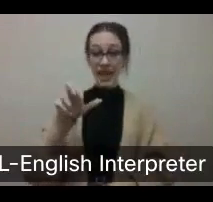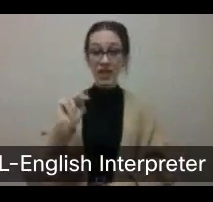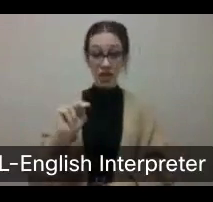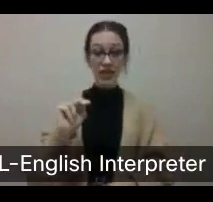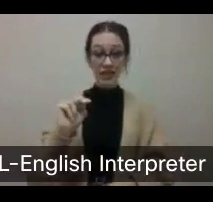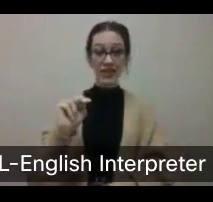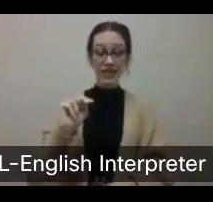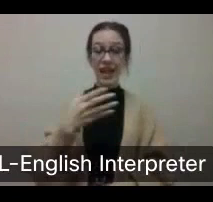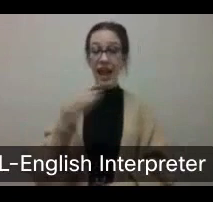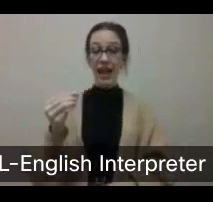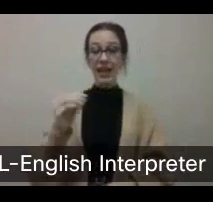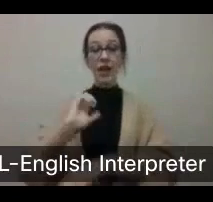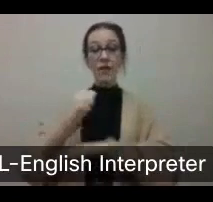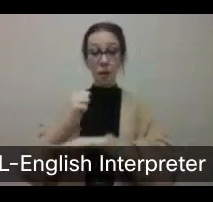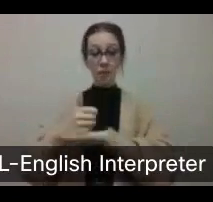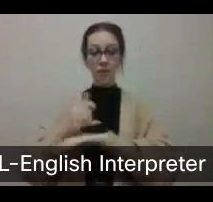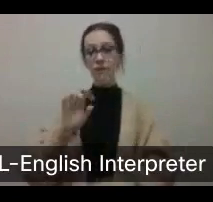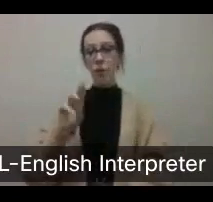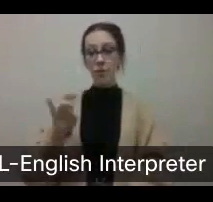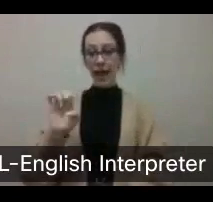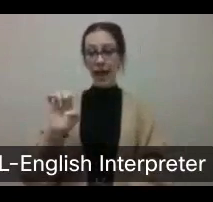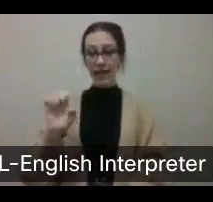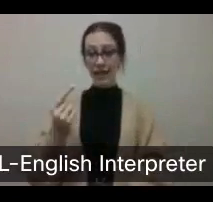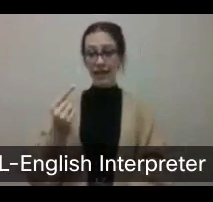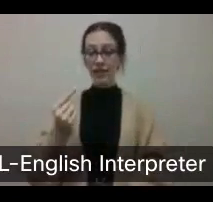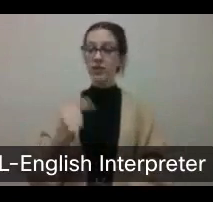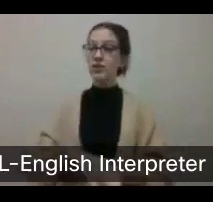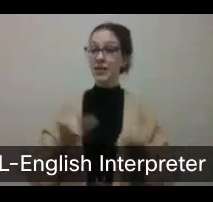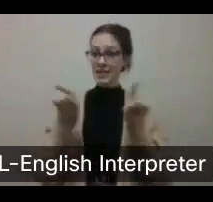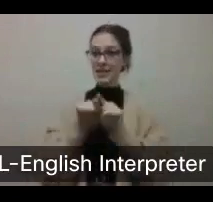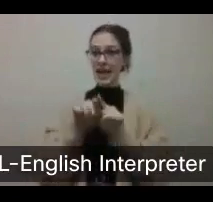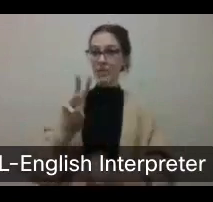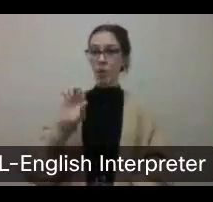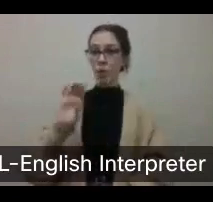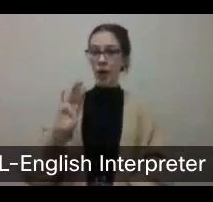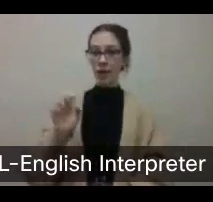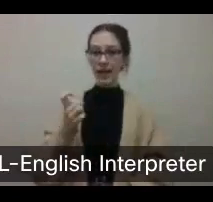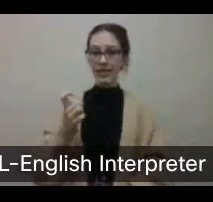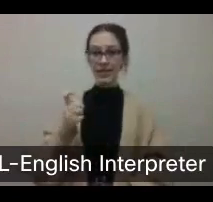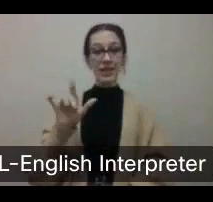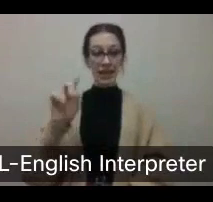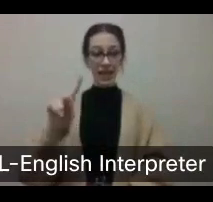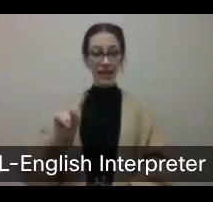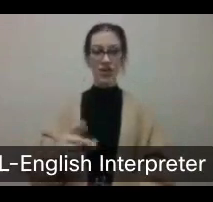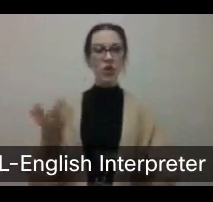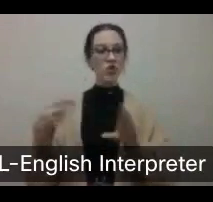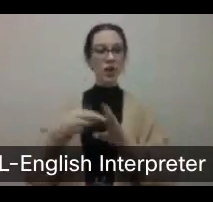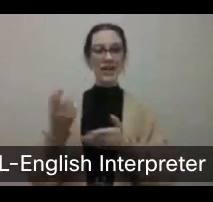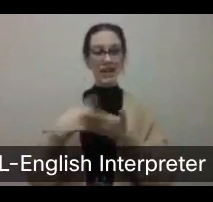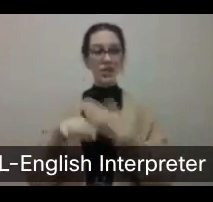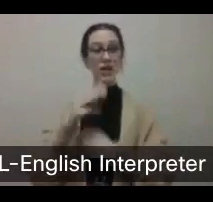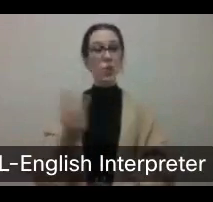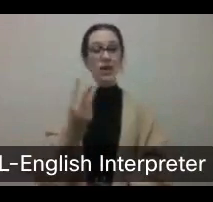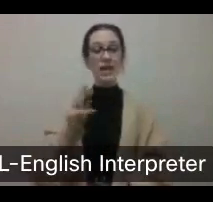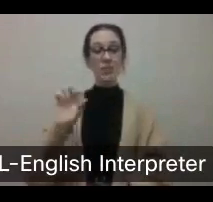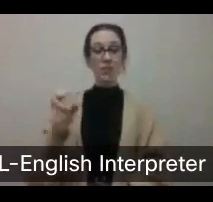link that you used to join me today. So I welcome you to come next Wednesday, March 6th at 12:15. Thanks again